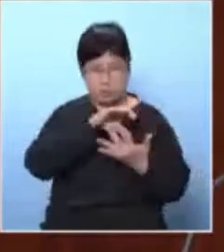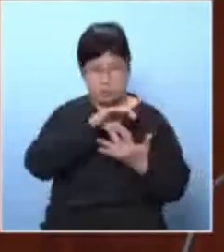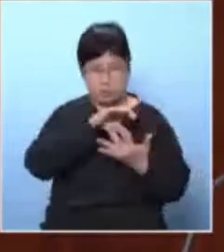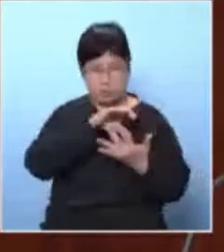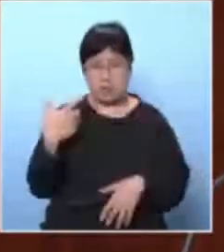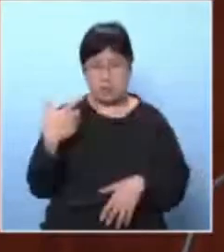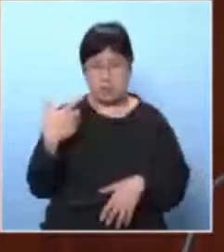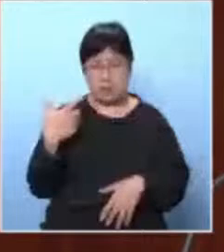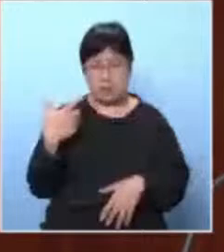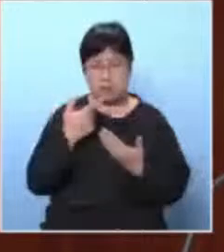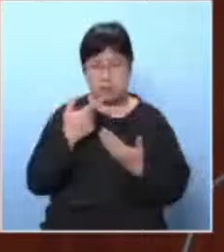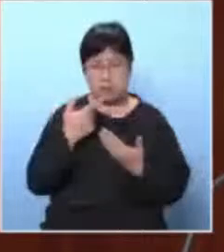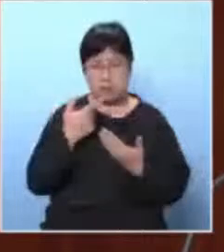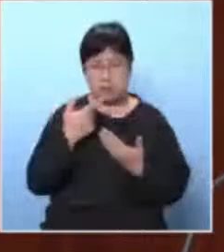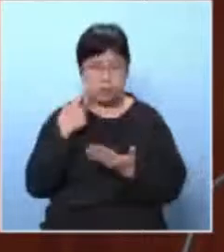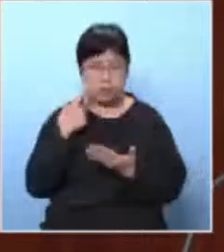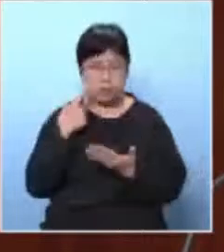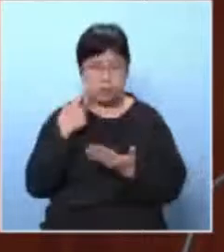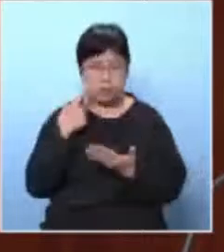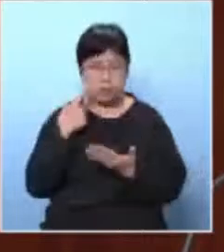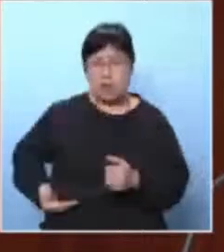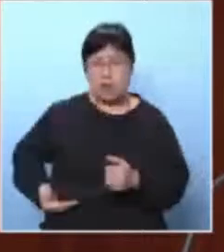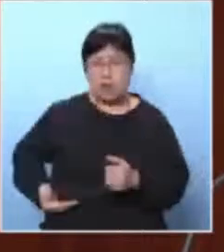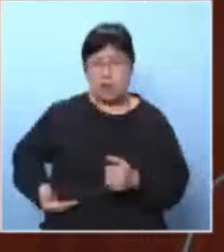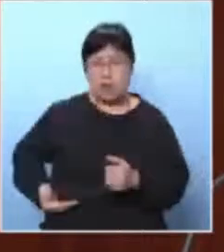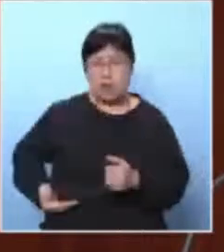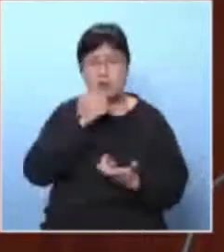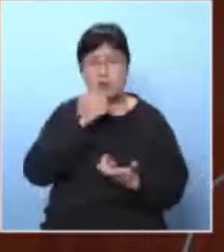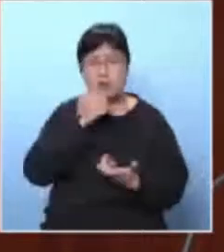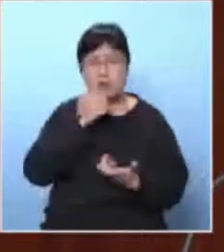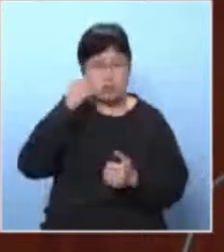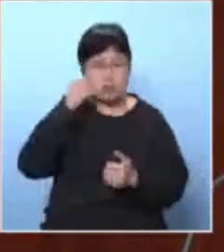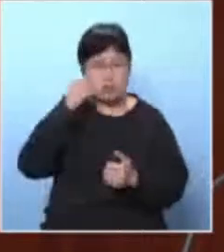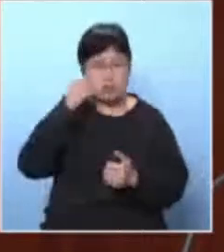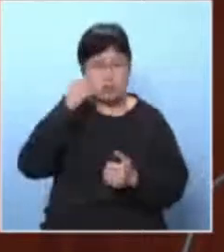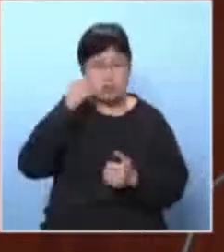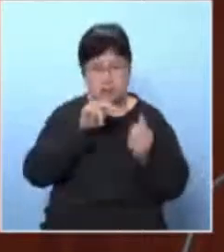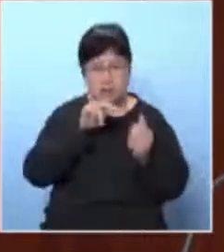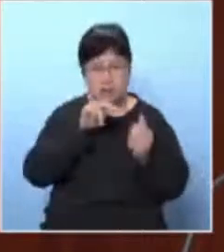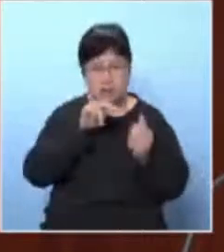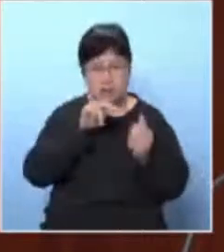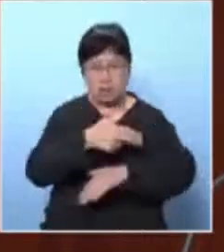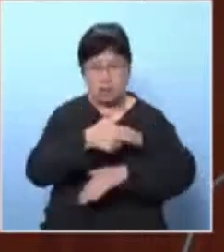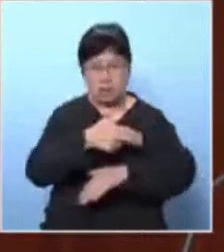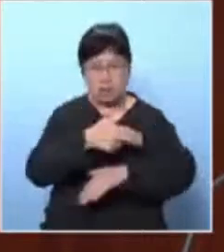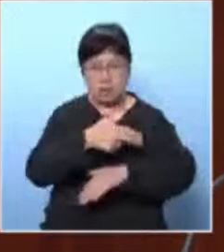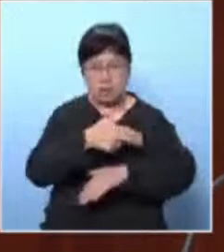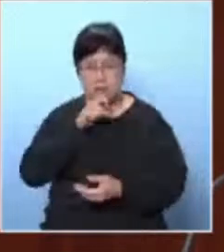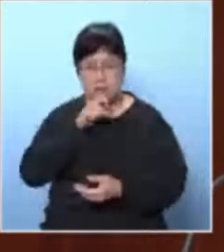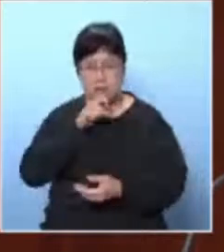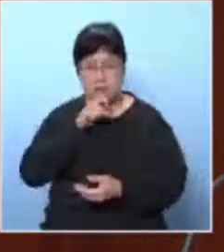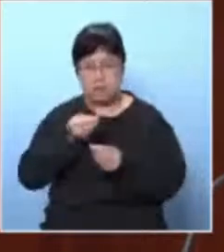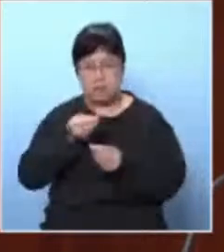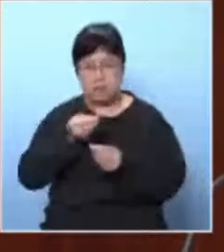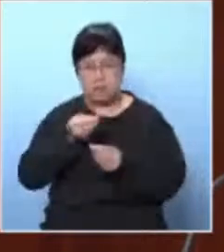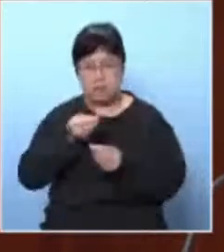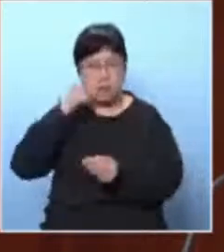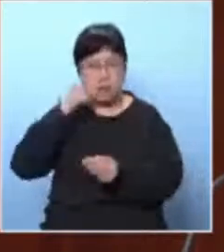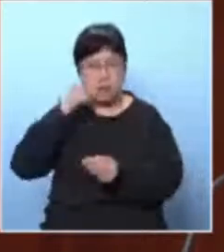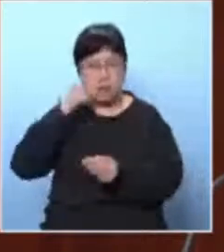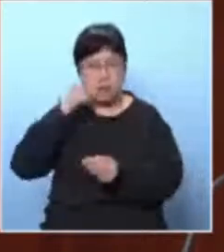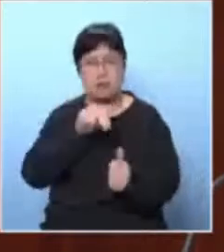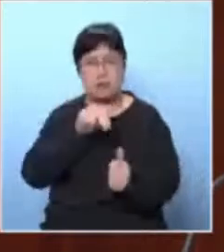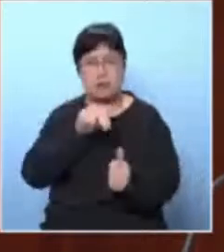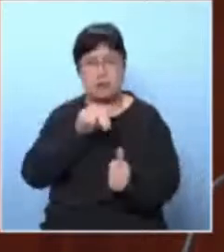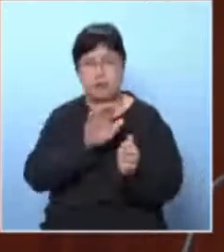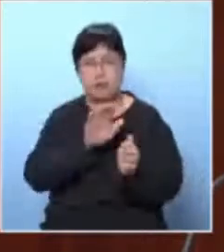of the Residential Care Services Scheme in Guangdong to allow Hong Kong private organizations with experience and a good track record